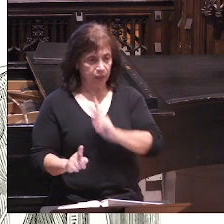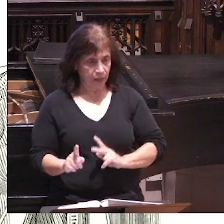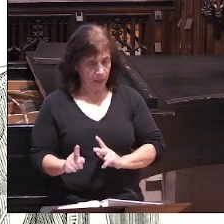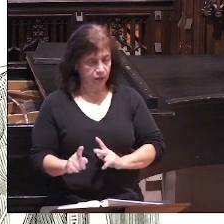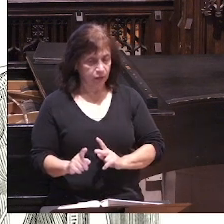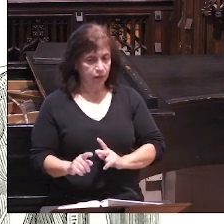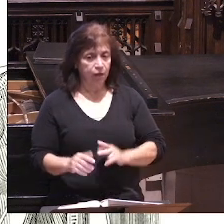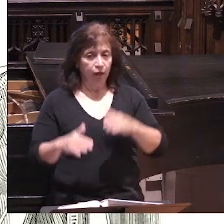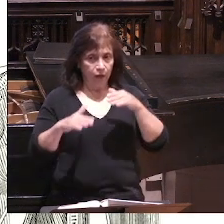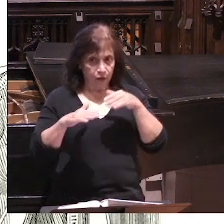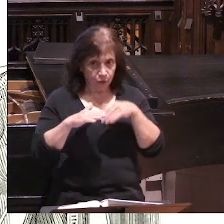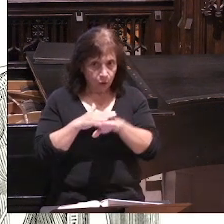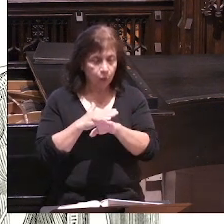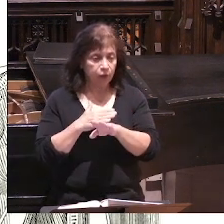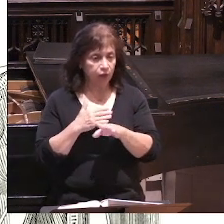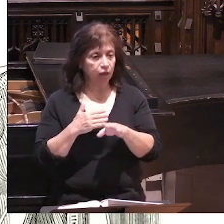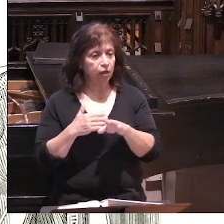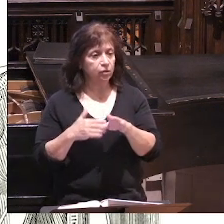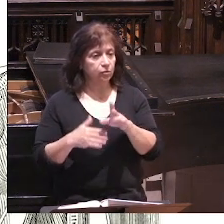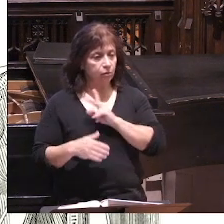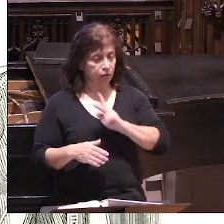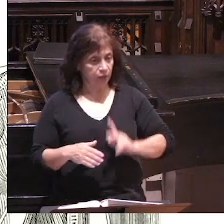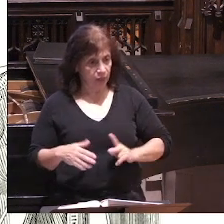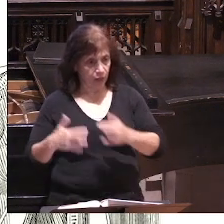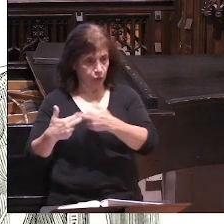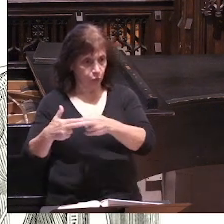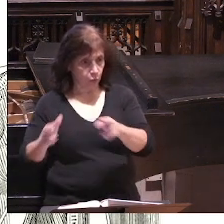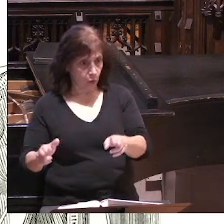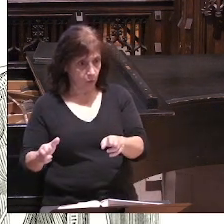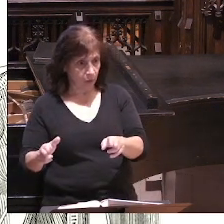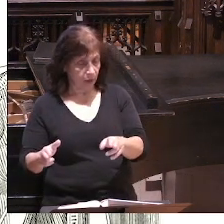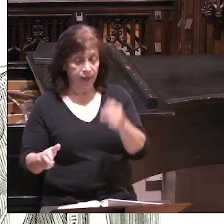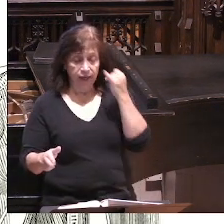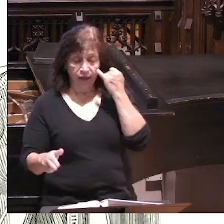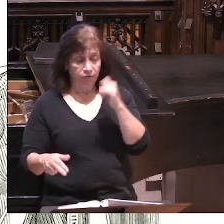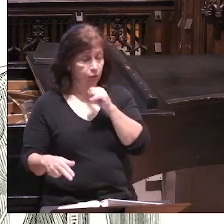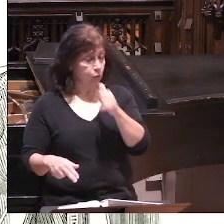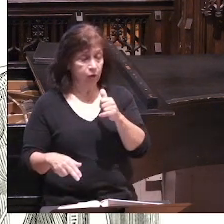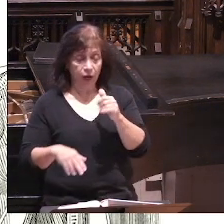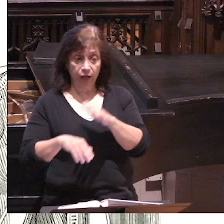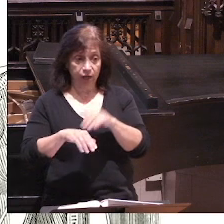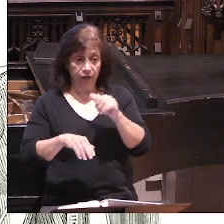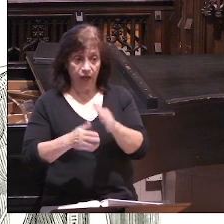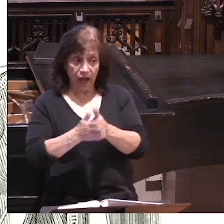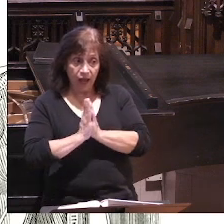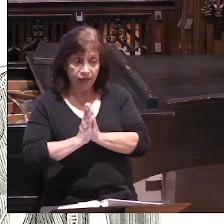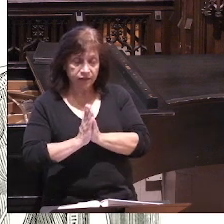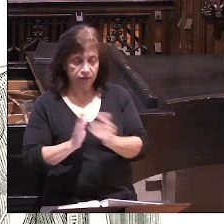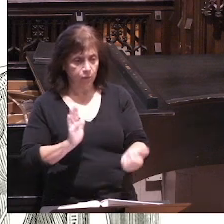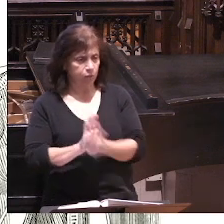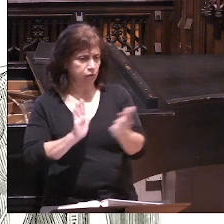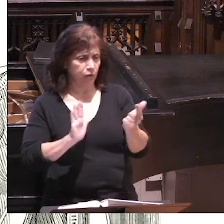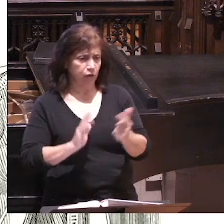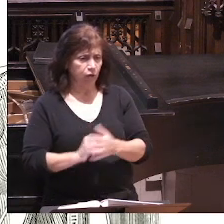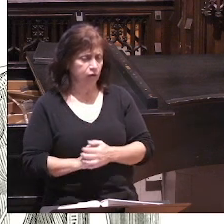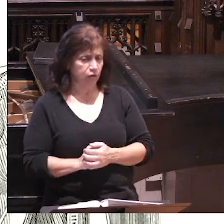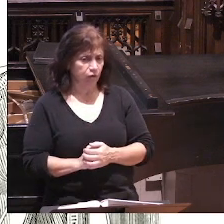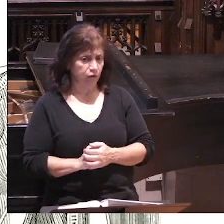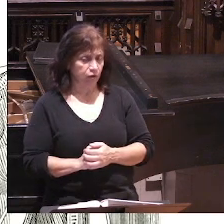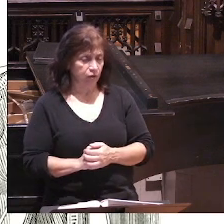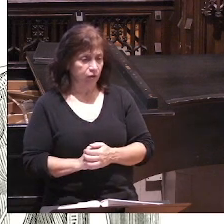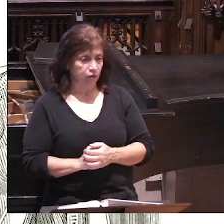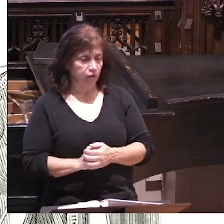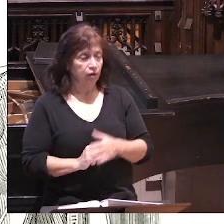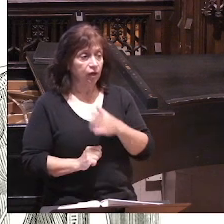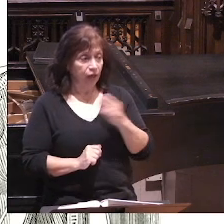heard going in to the king's palace without being summoned was against the law and